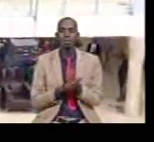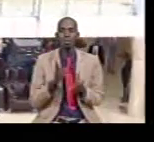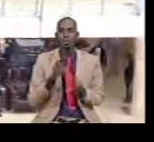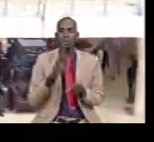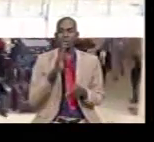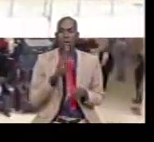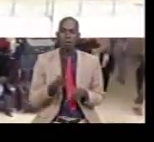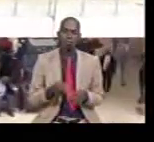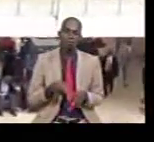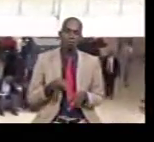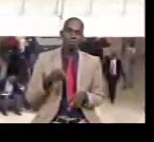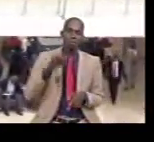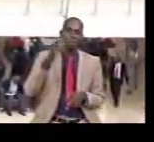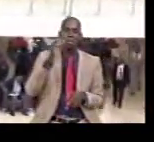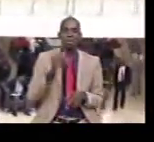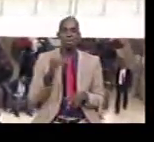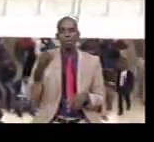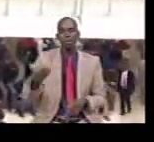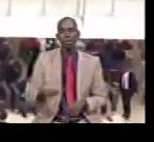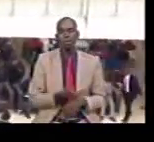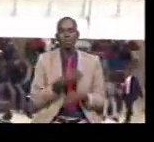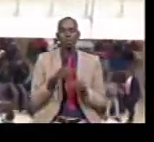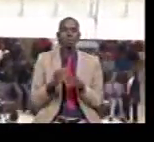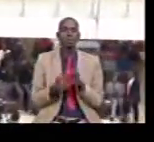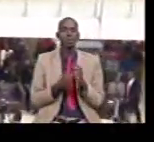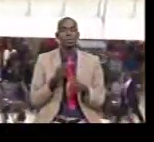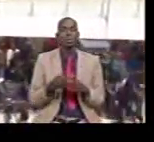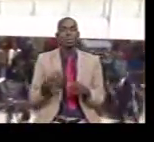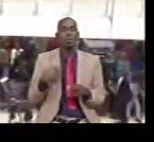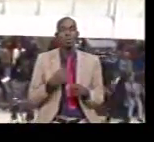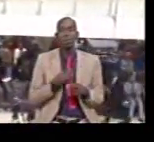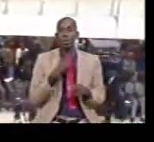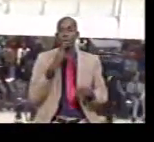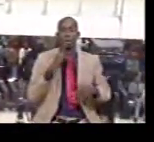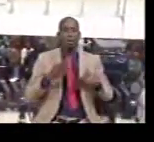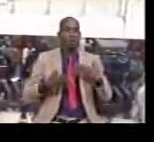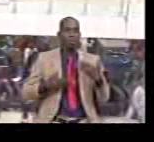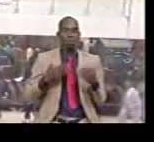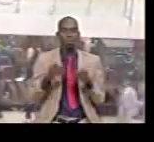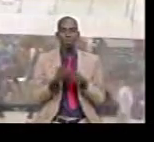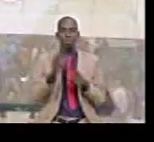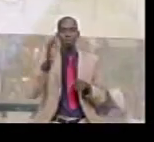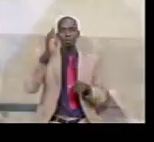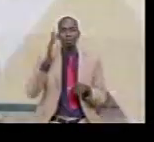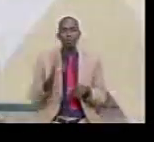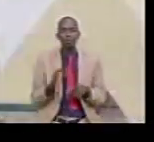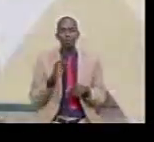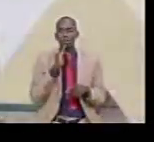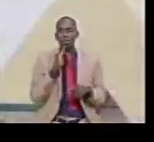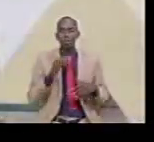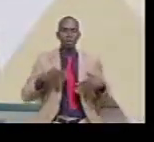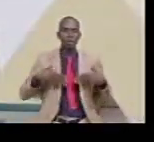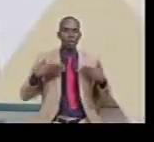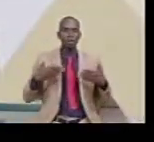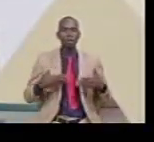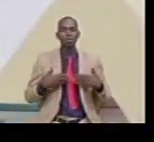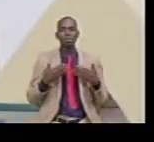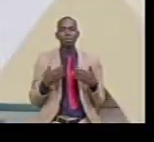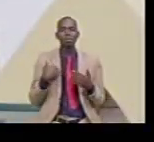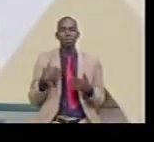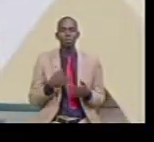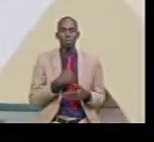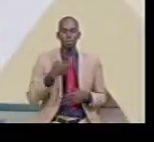highly welcome. We are delighted. Our pastor is happy. We all welcome you to